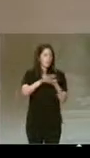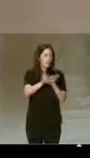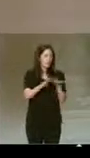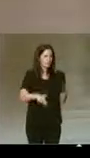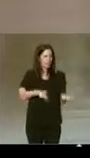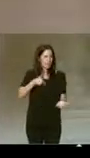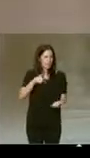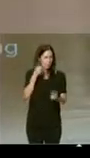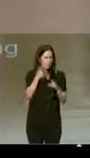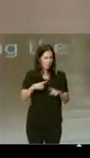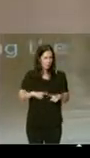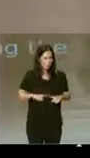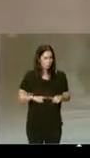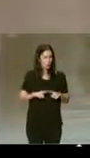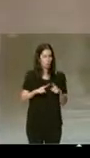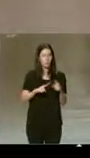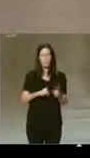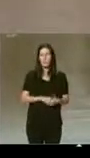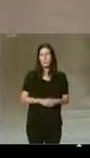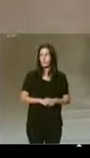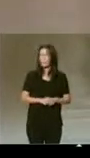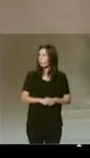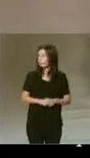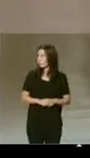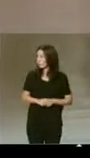to highlight a few